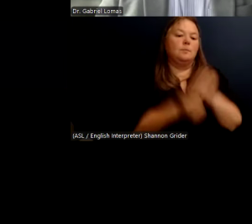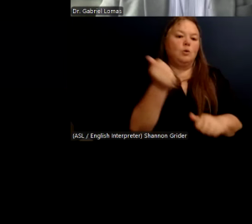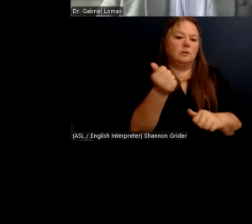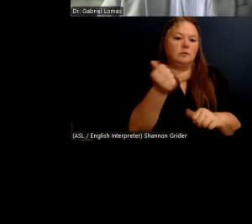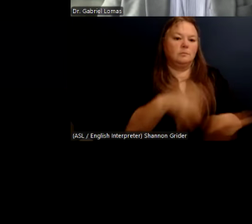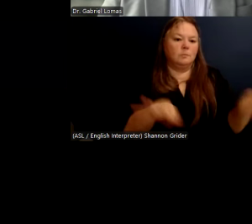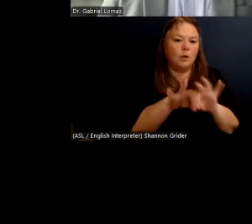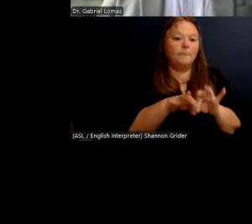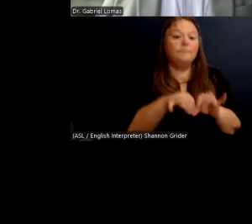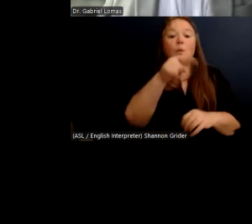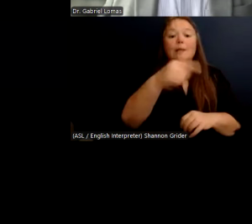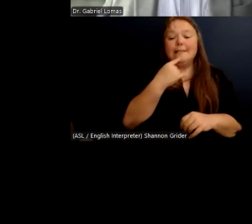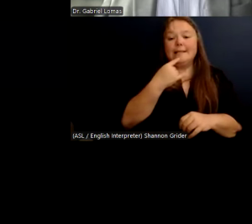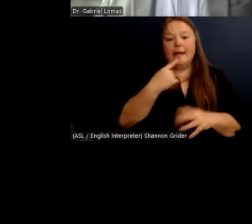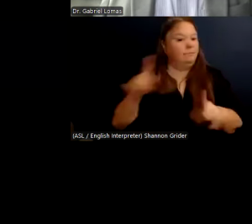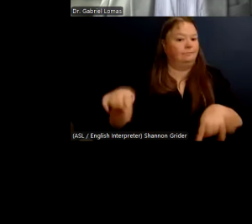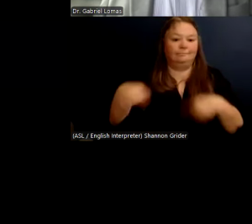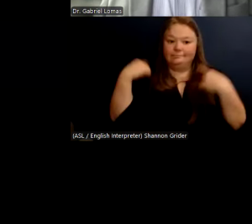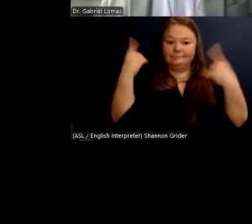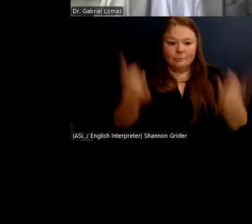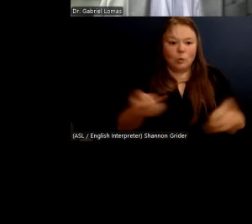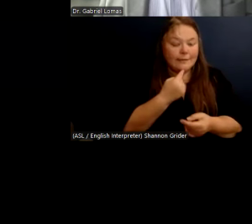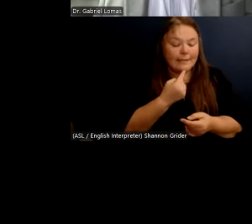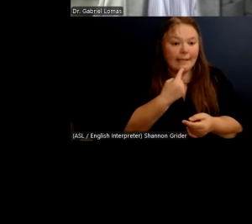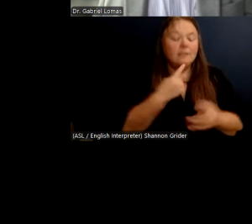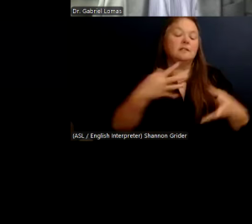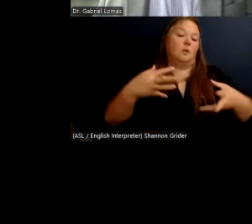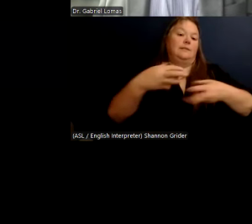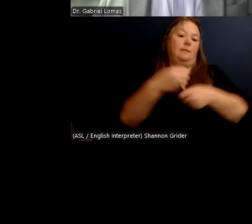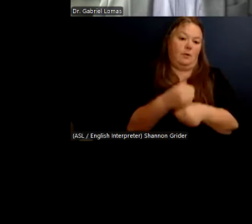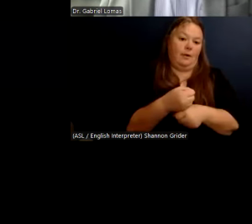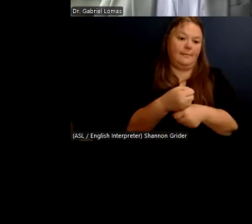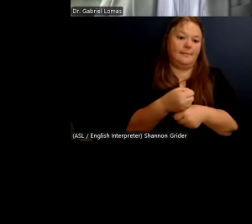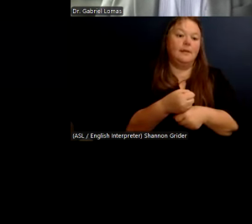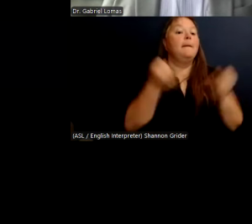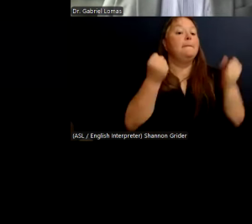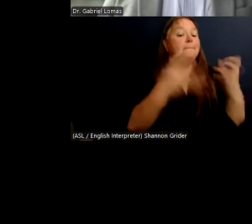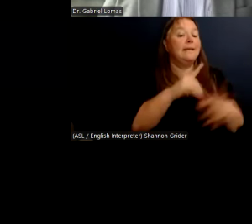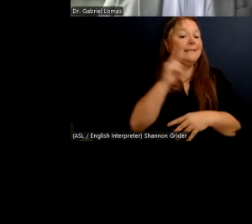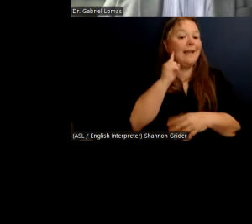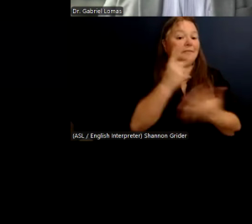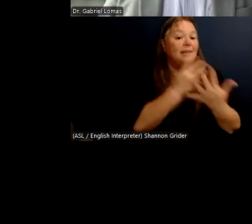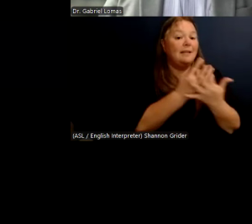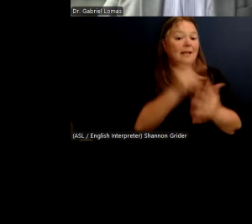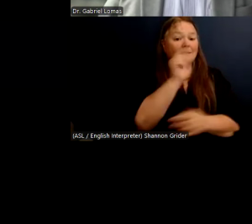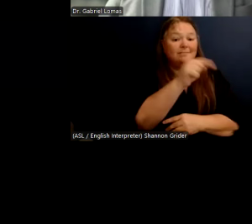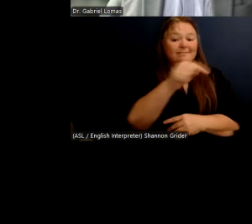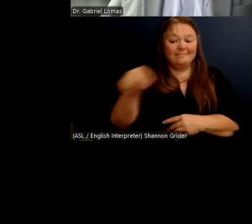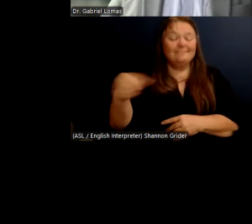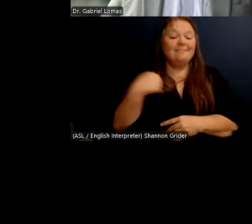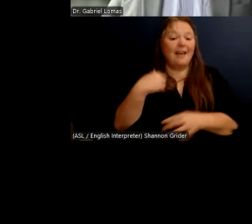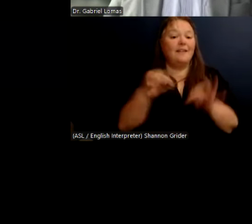And he's saying what we've been saying all along. So just in summary, that many of the deaf inmates have